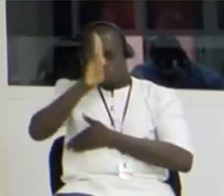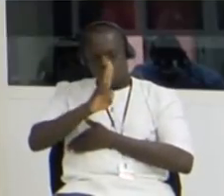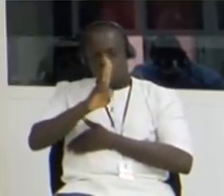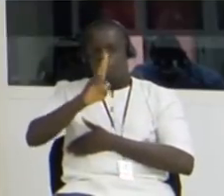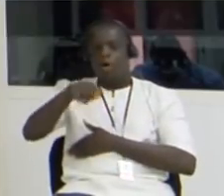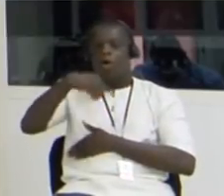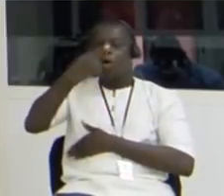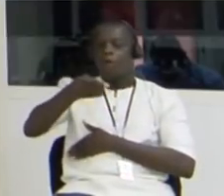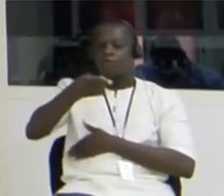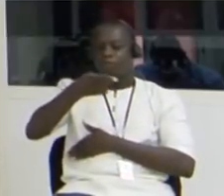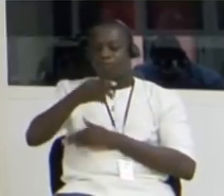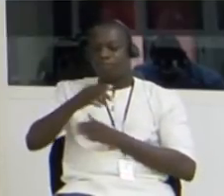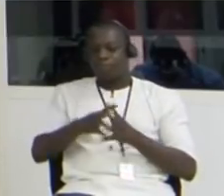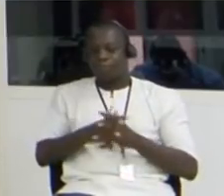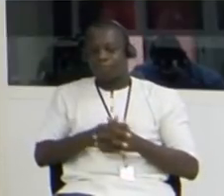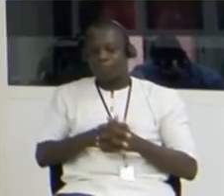of